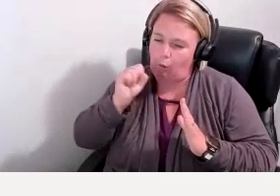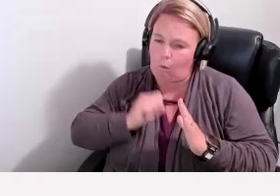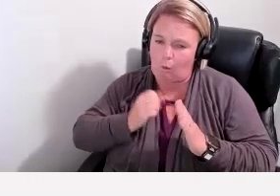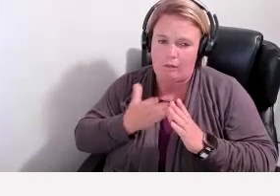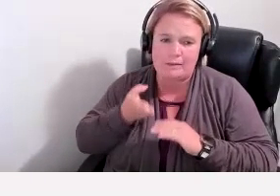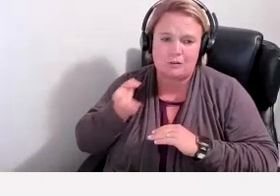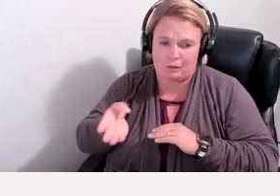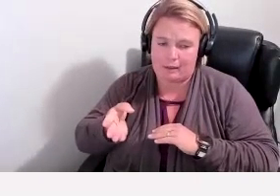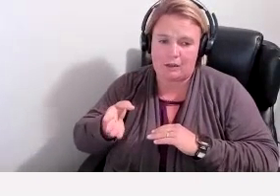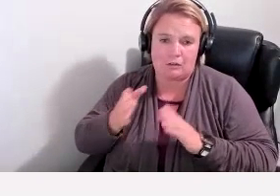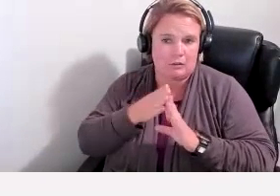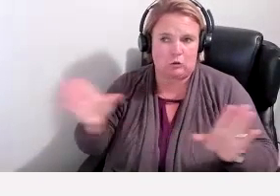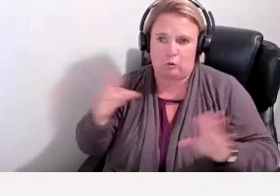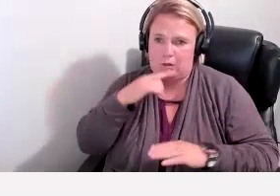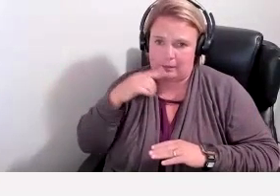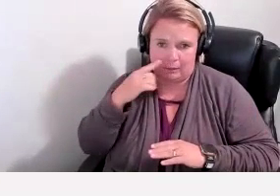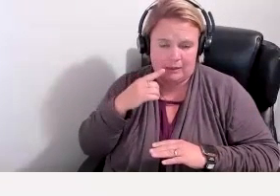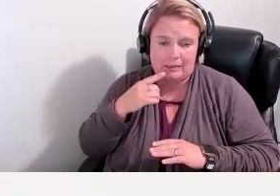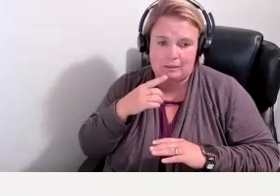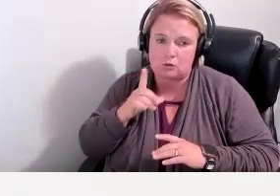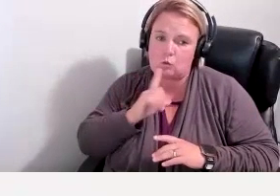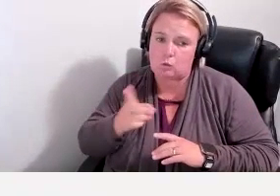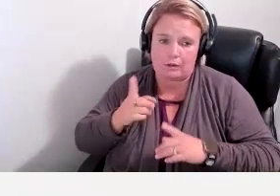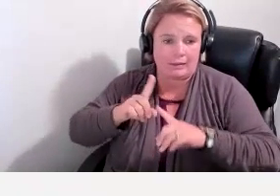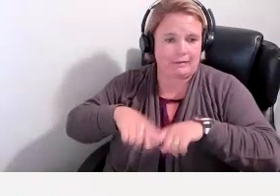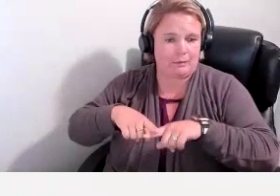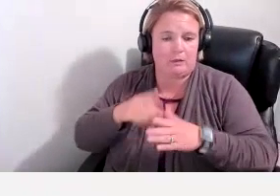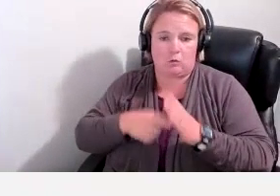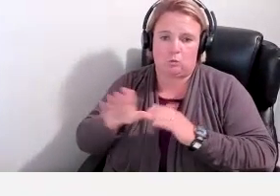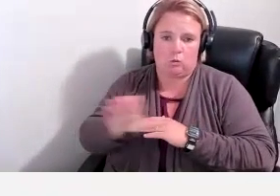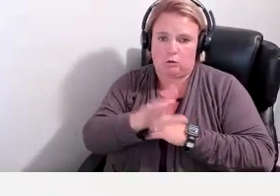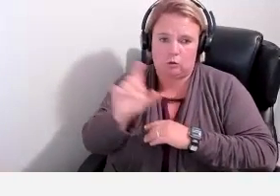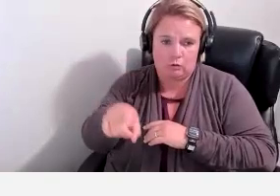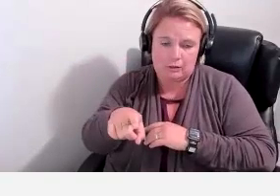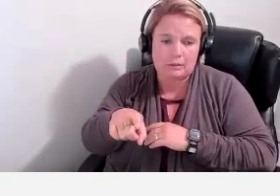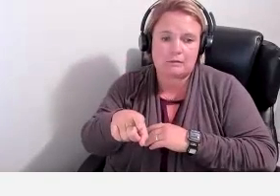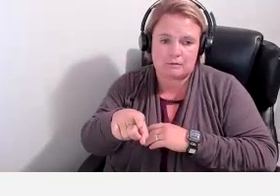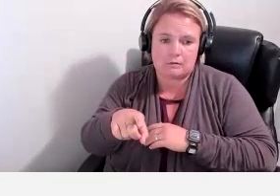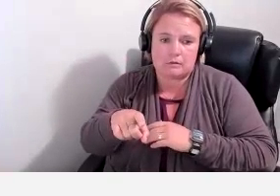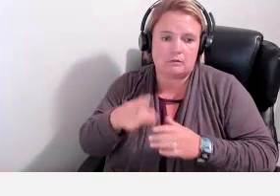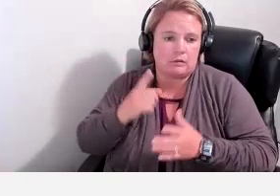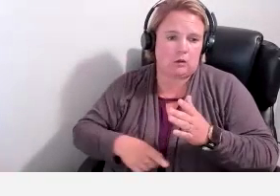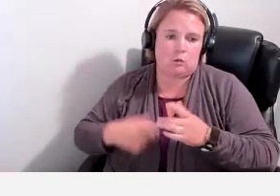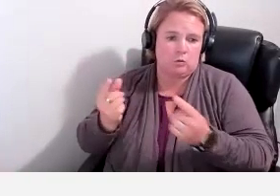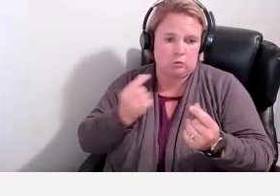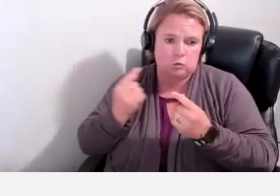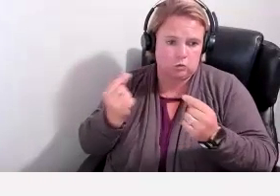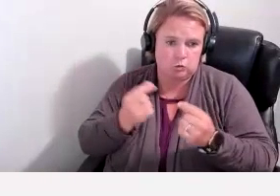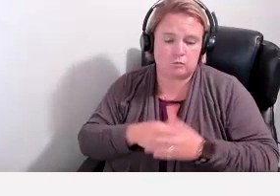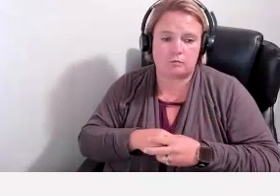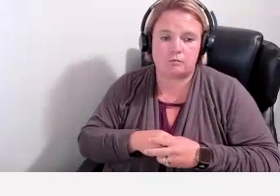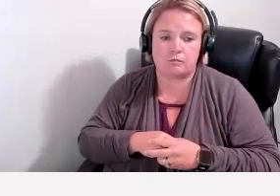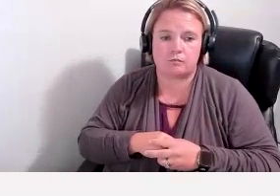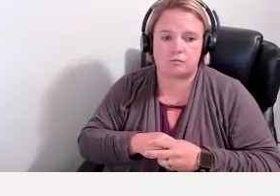there, open to the public. So it really is dependent on what your needs are and what you're going to do with it.